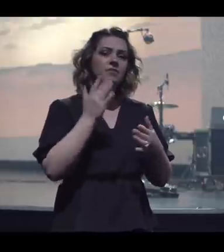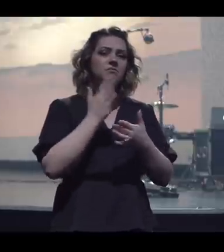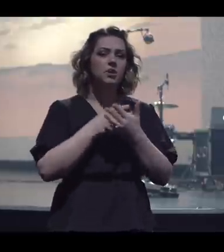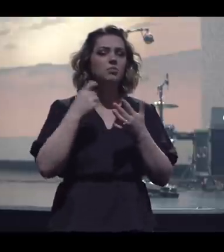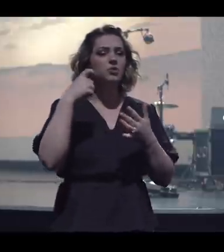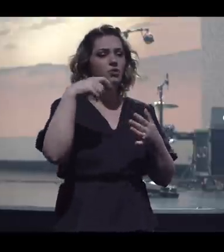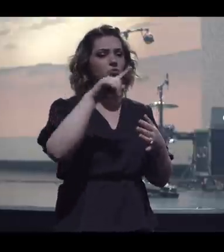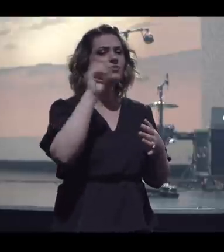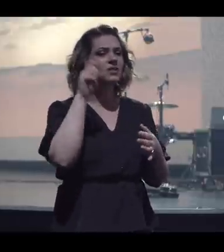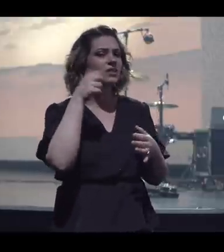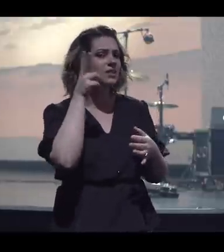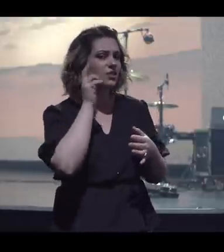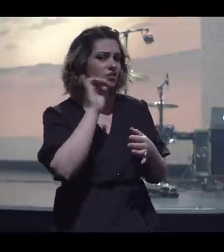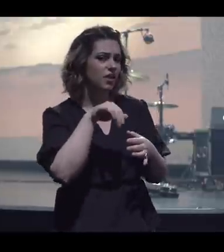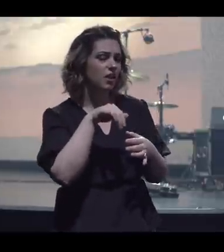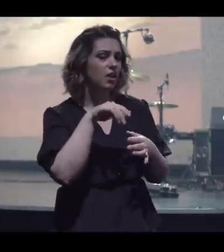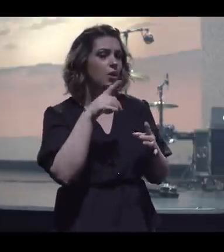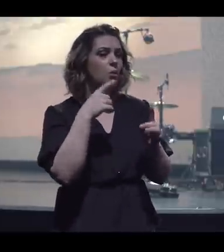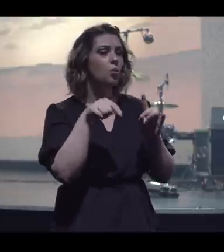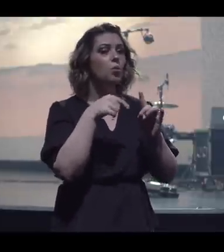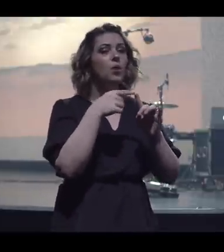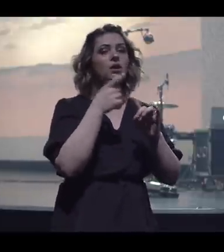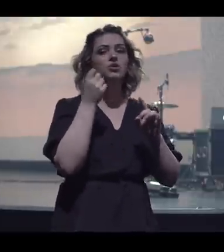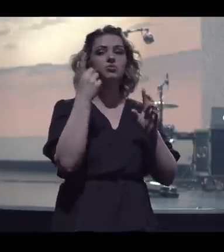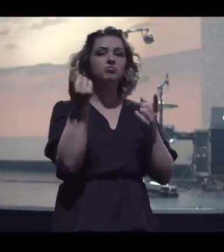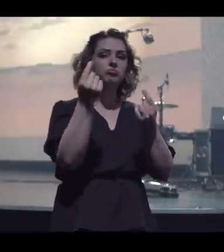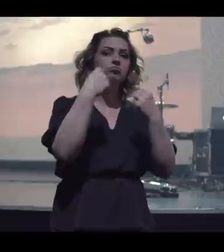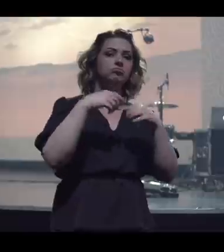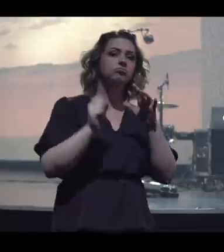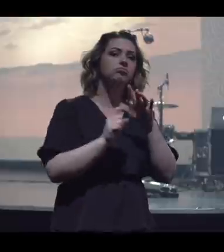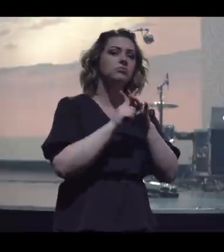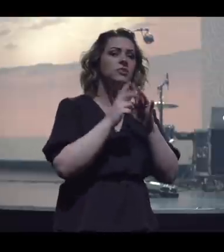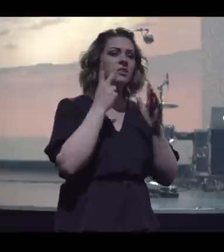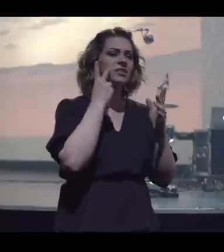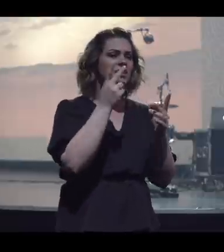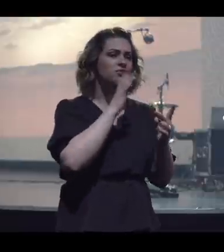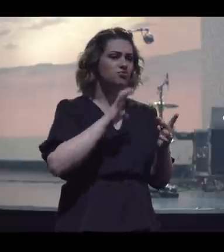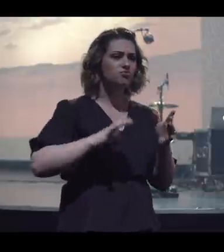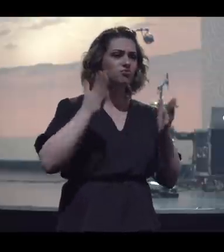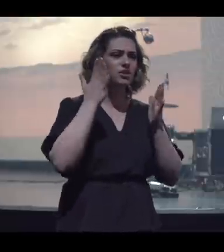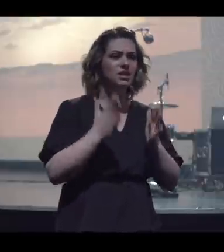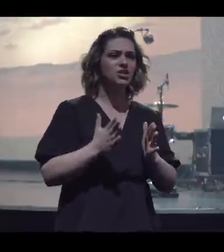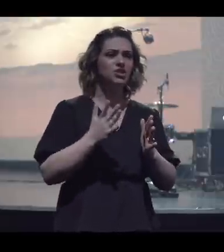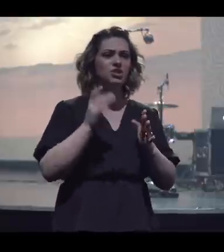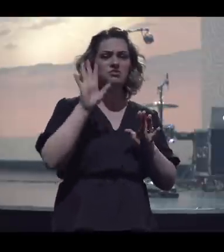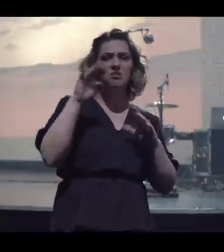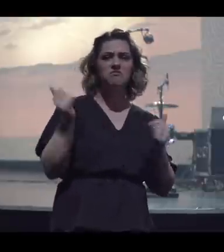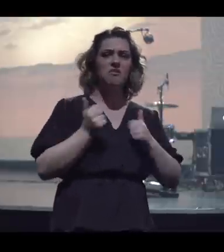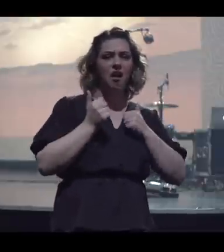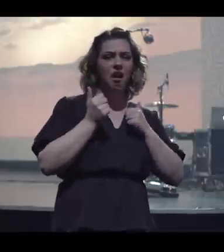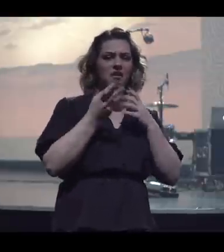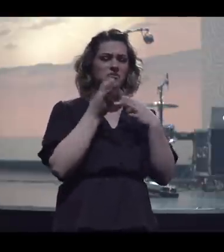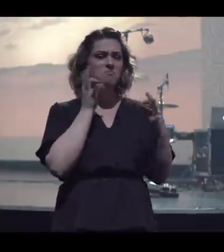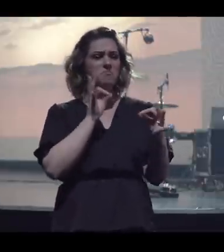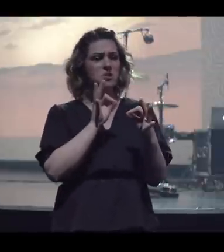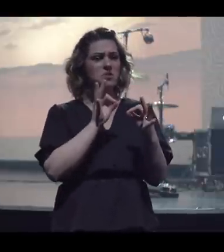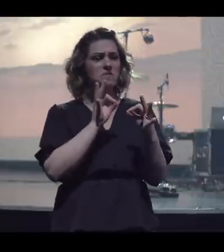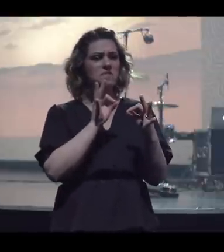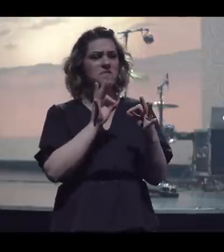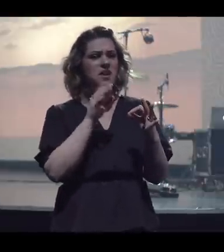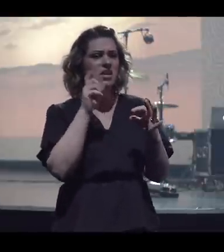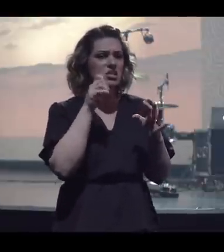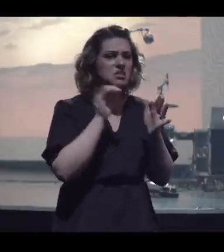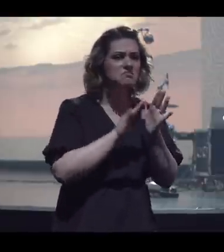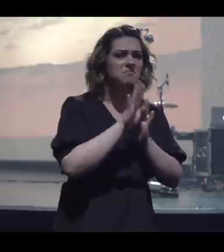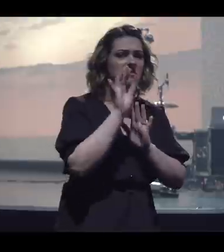who seem to have all their life together. None of us do. We all need the shepherd. And the sooner